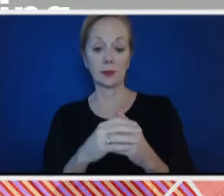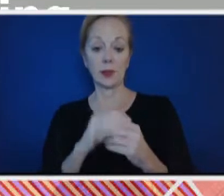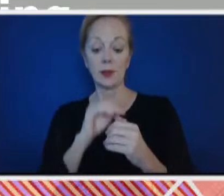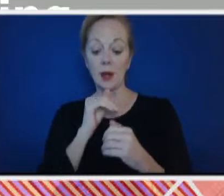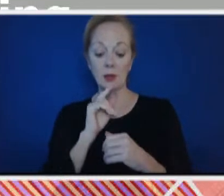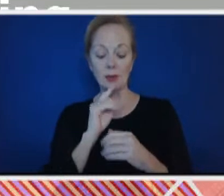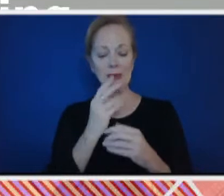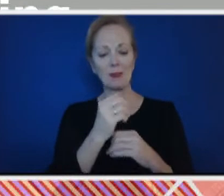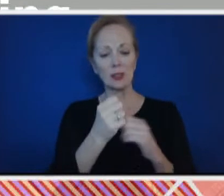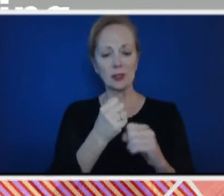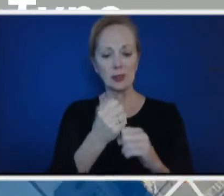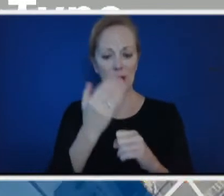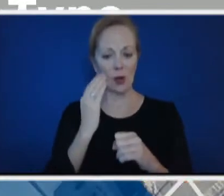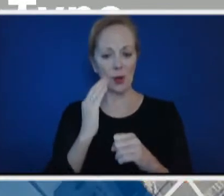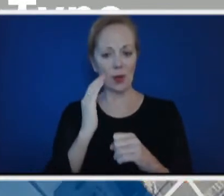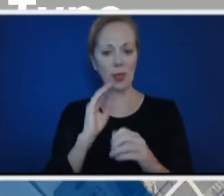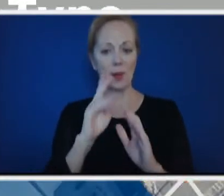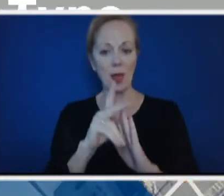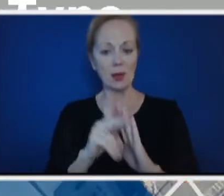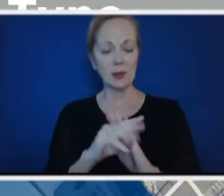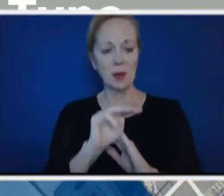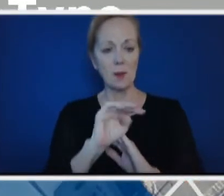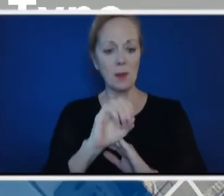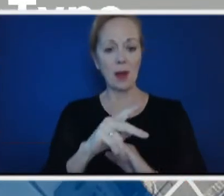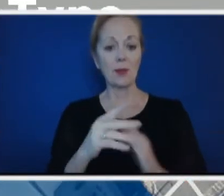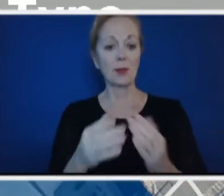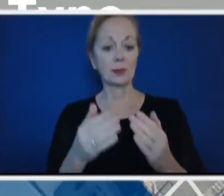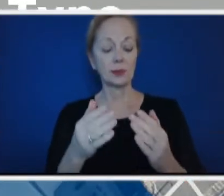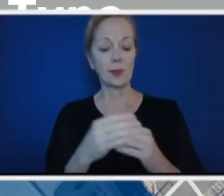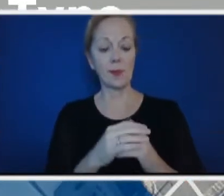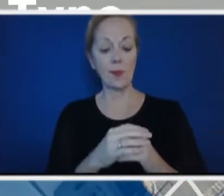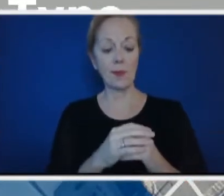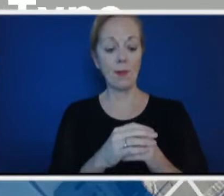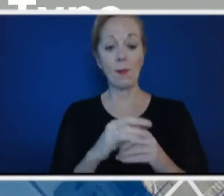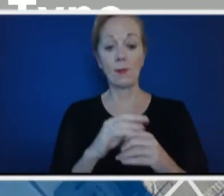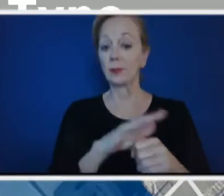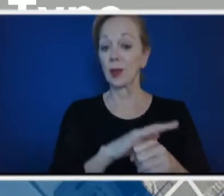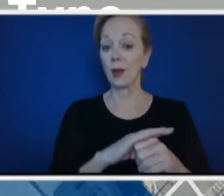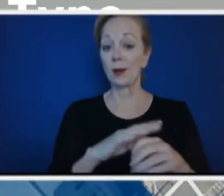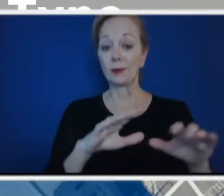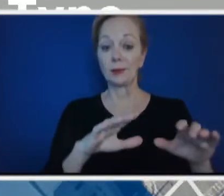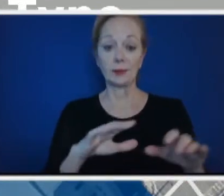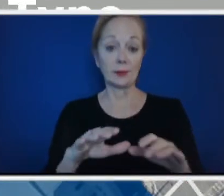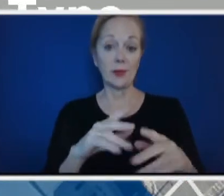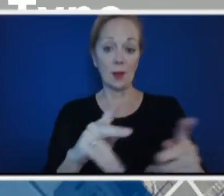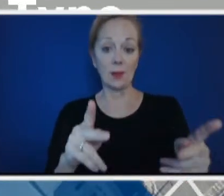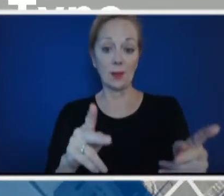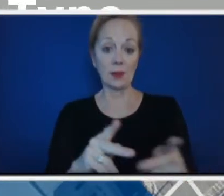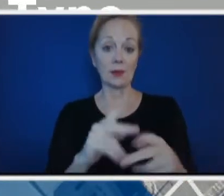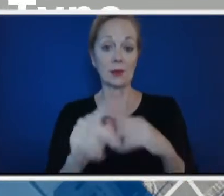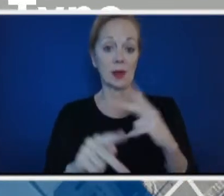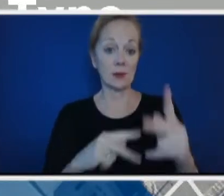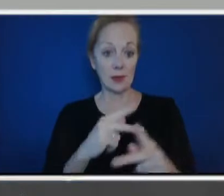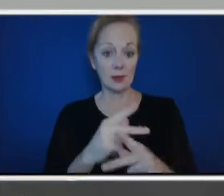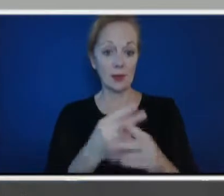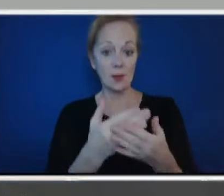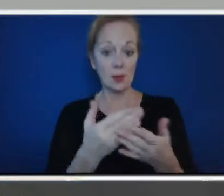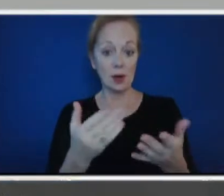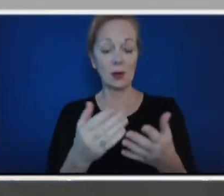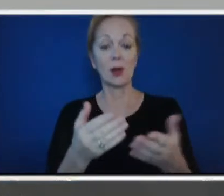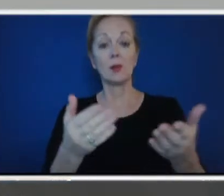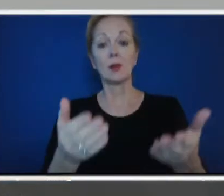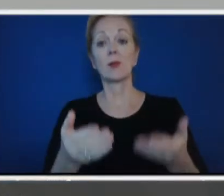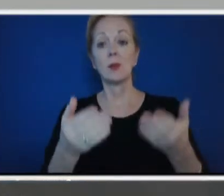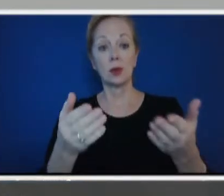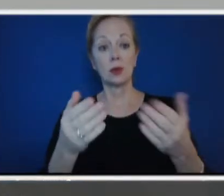years ago. The policy map does recommend a regional activity center place type for this property. The proposal,